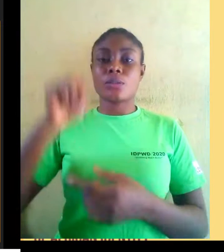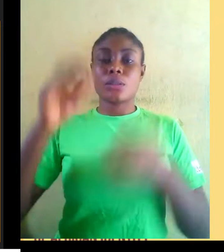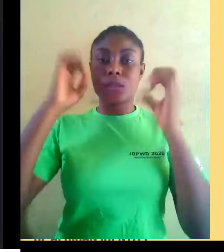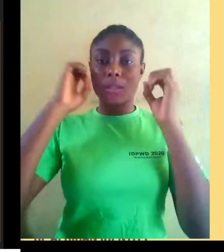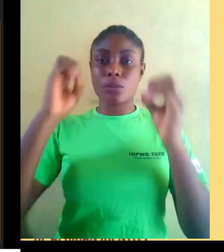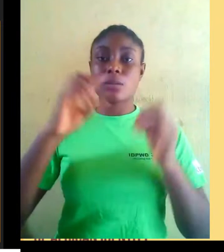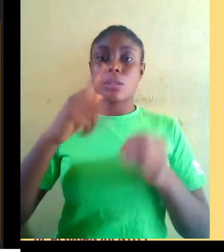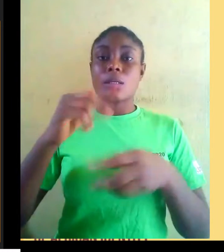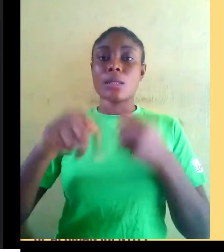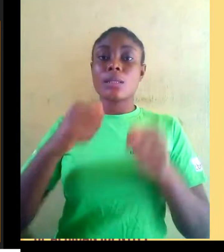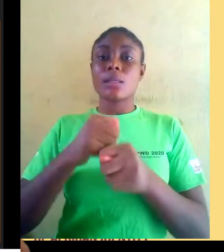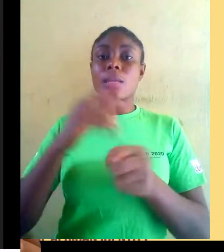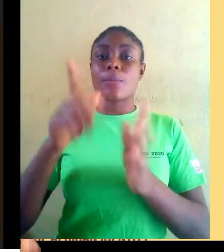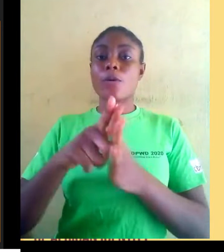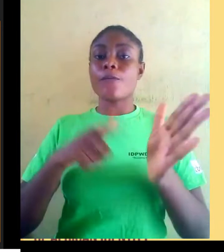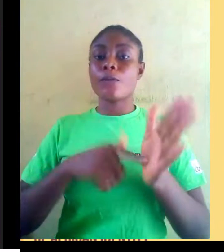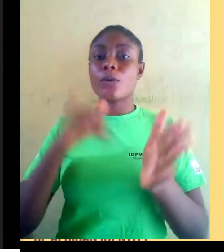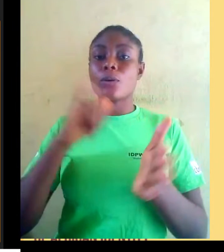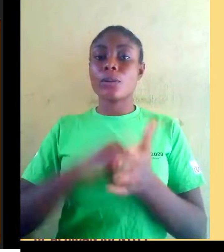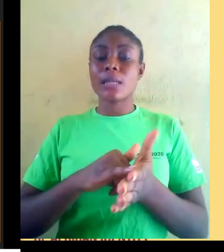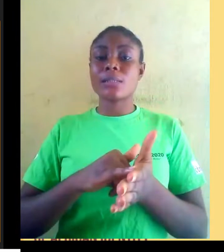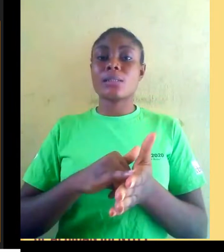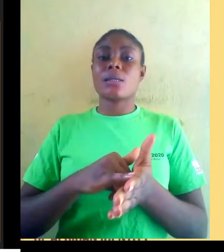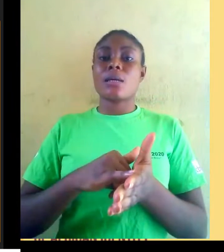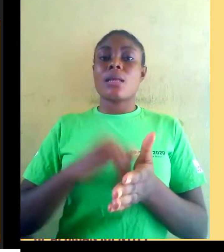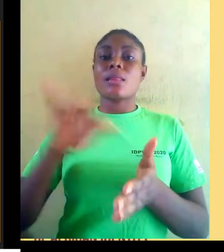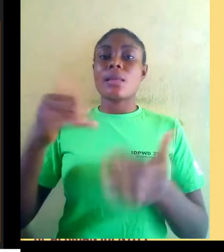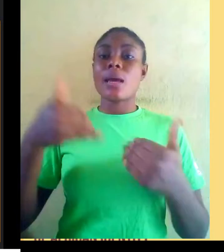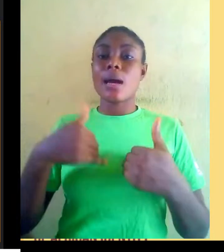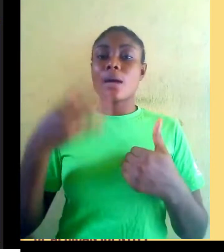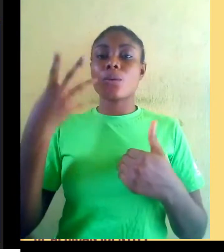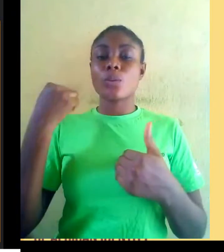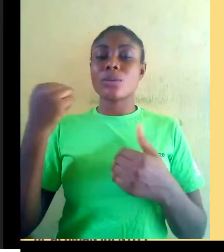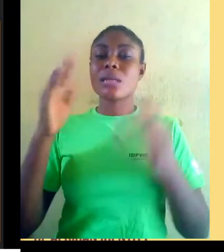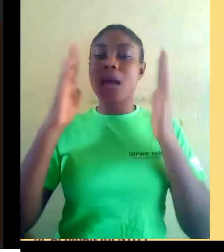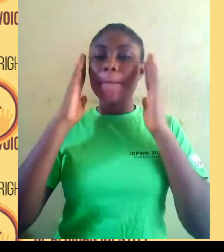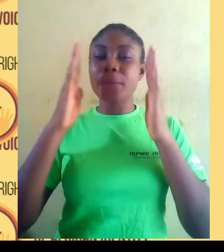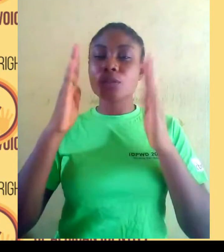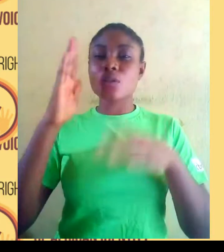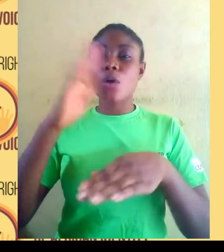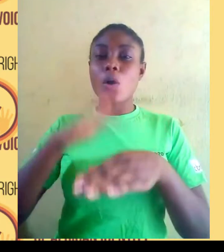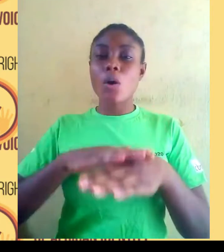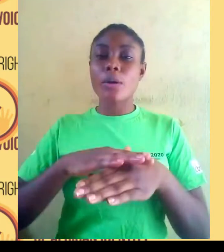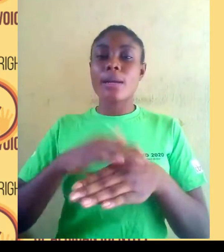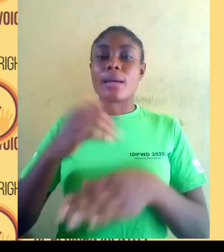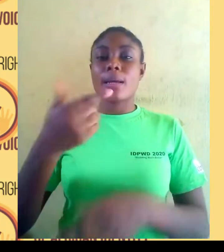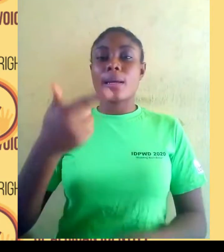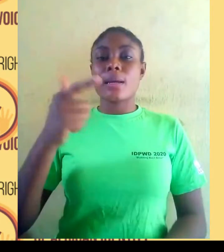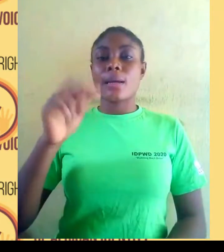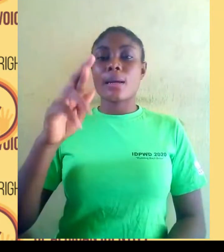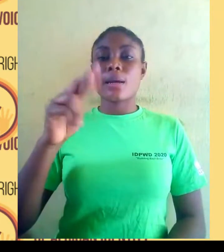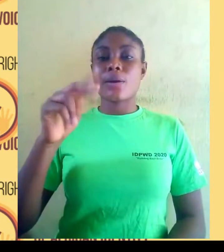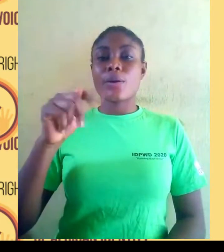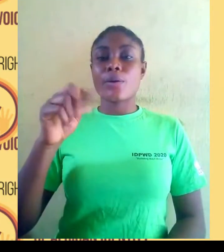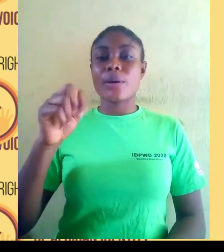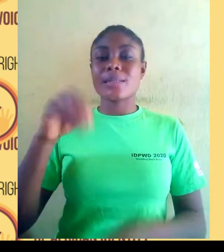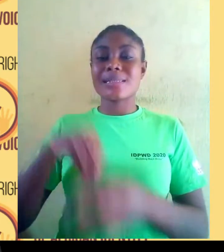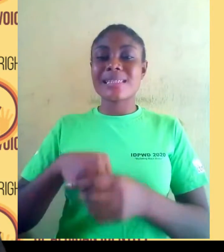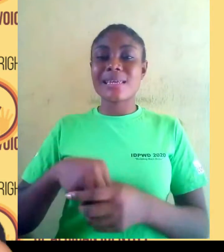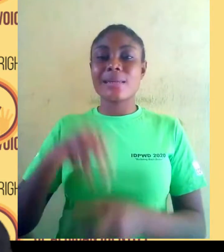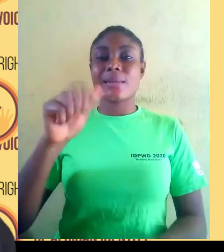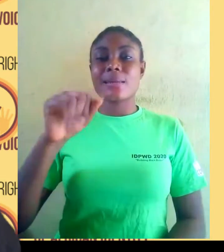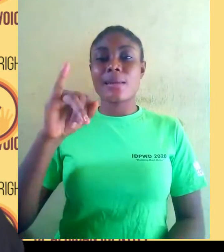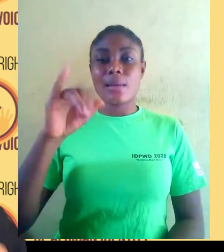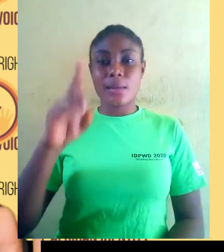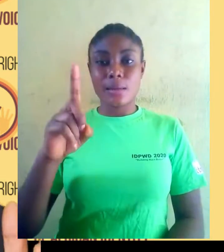existed then were mainly that of grants in aid. Grants in aid. So